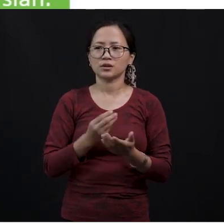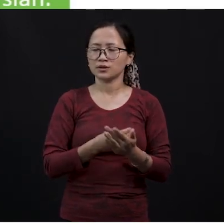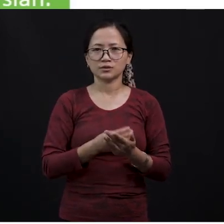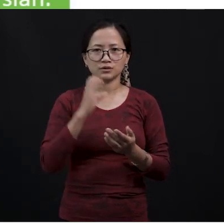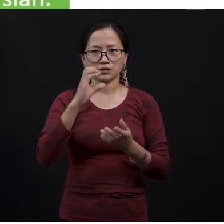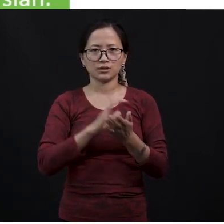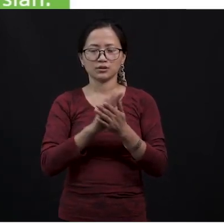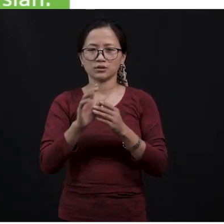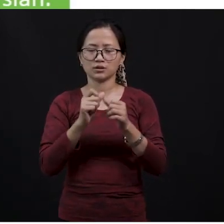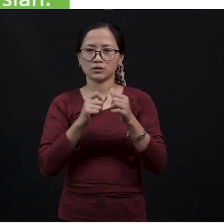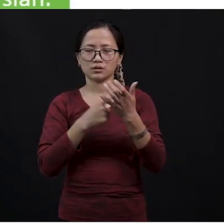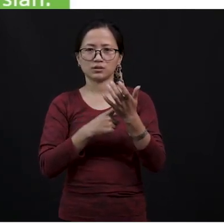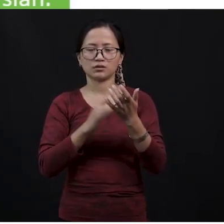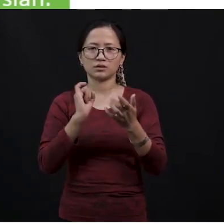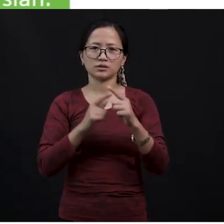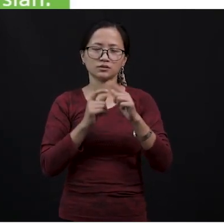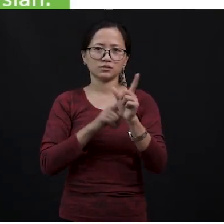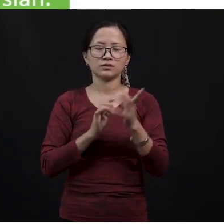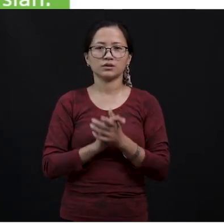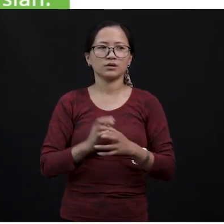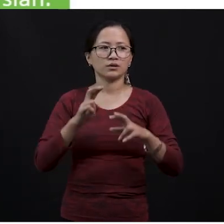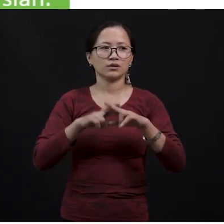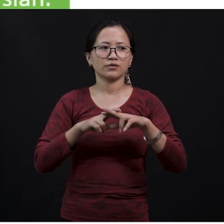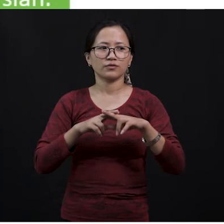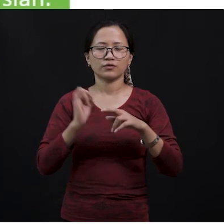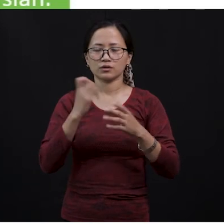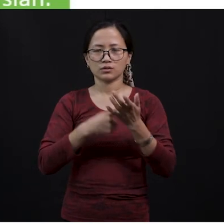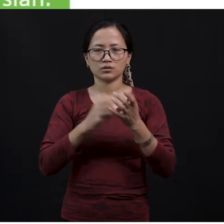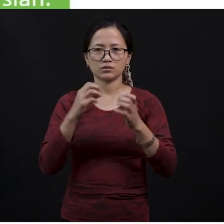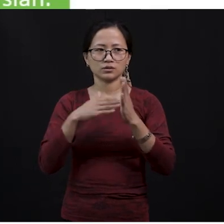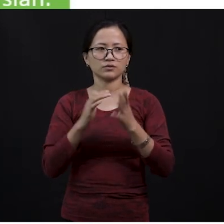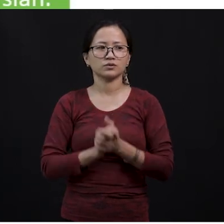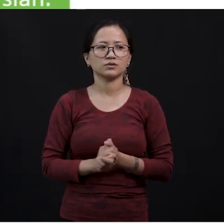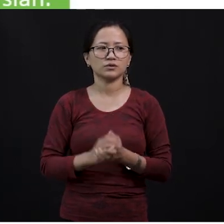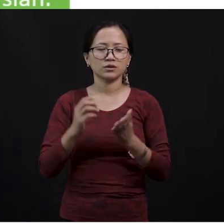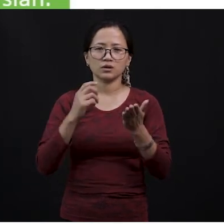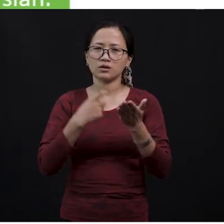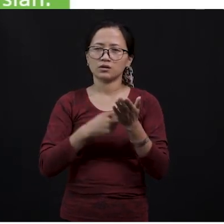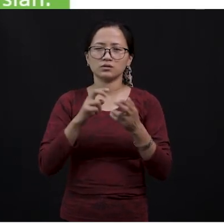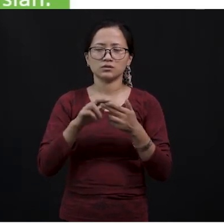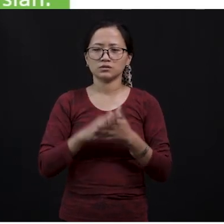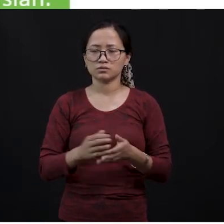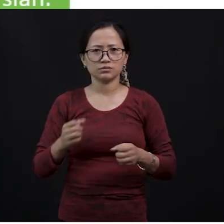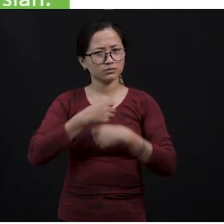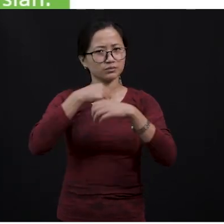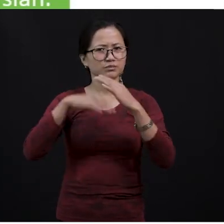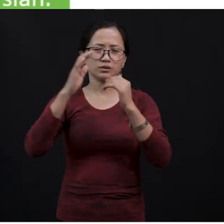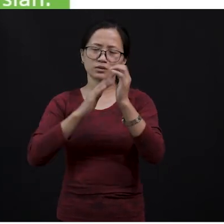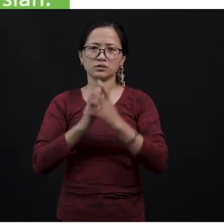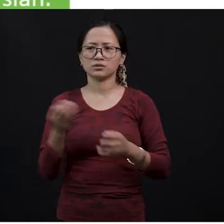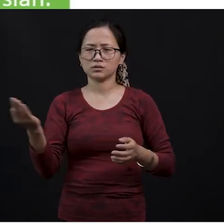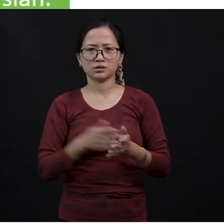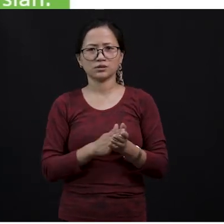that is why we say that Firoz as a reformer. He also built canals and many new cities. He